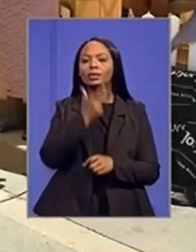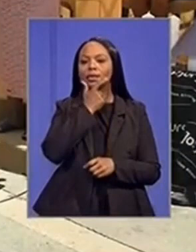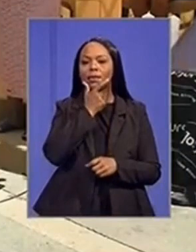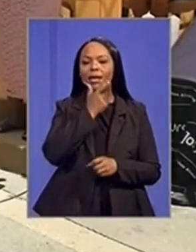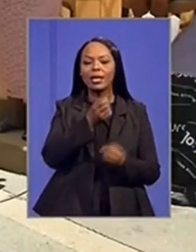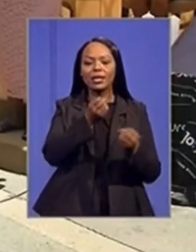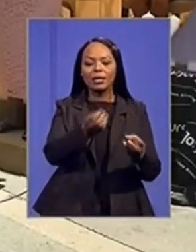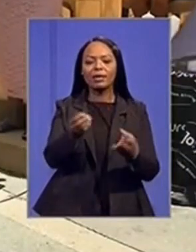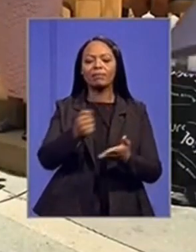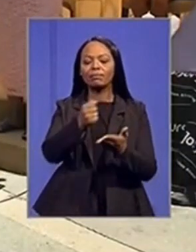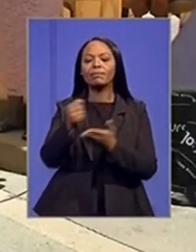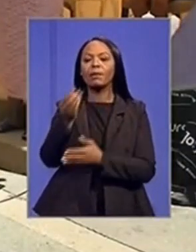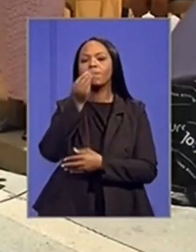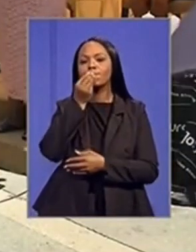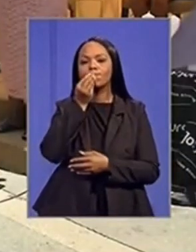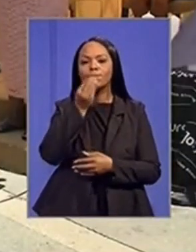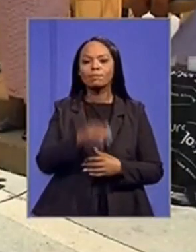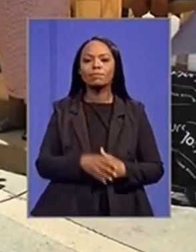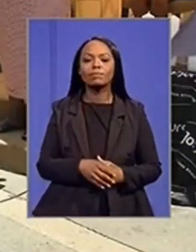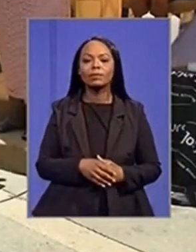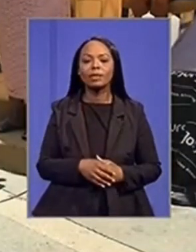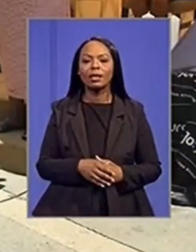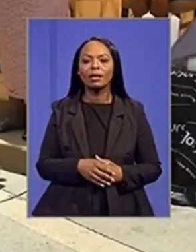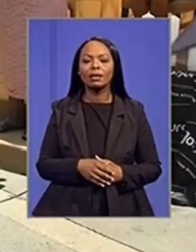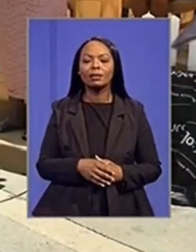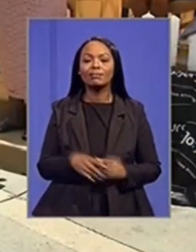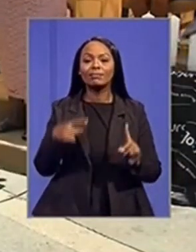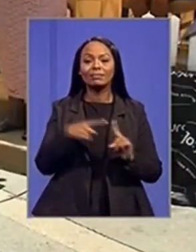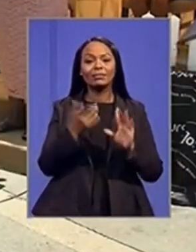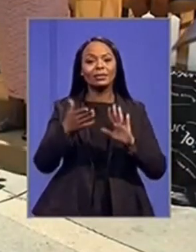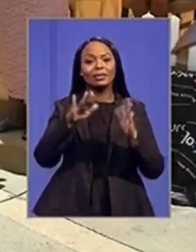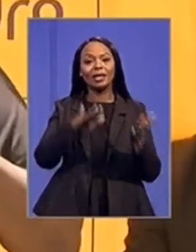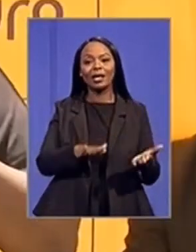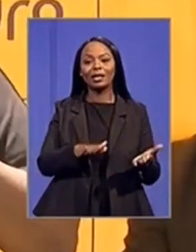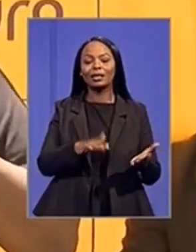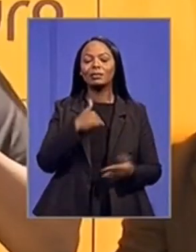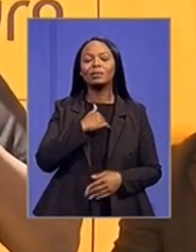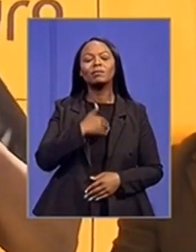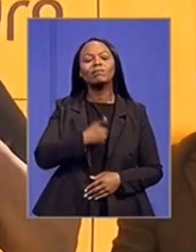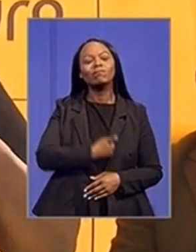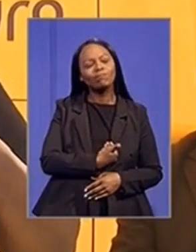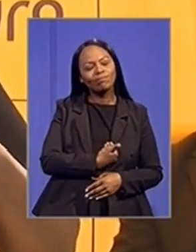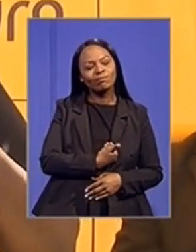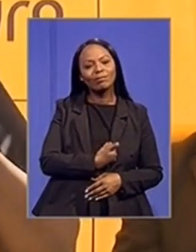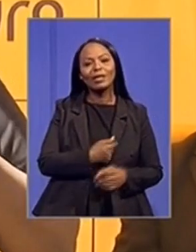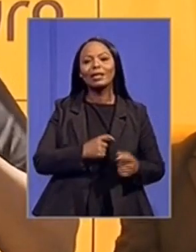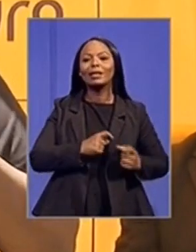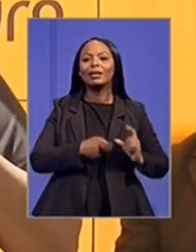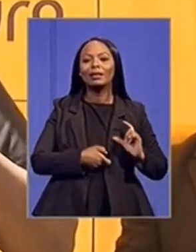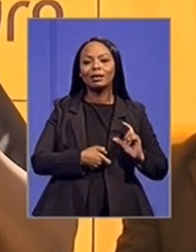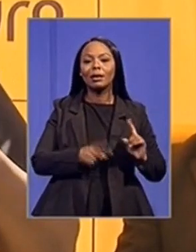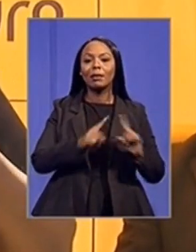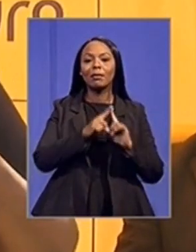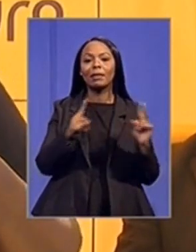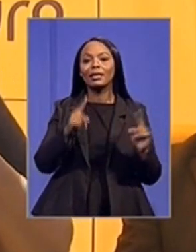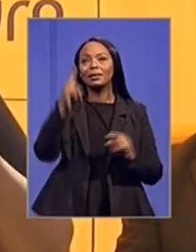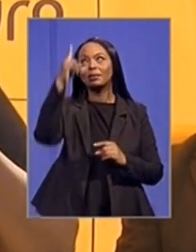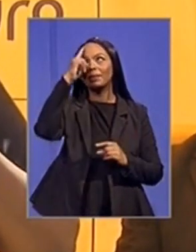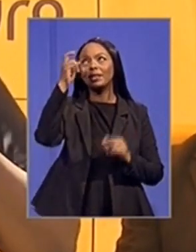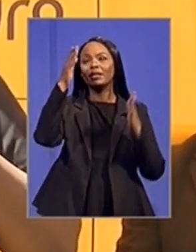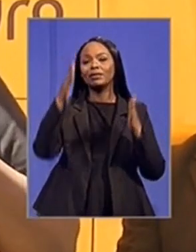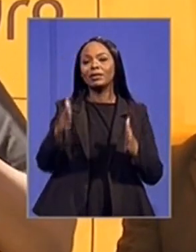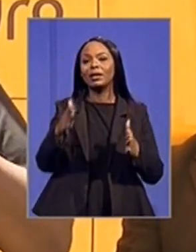nabo githi kubuhlungu sigcwele inyembezi. Kodwa bathi umuntu okholwayo ikholwa lihambele